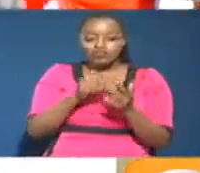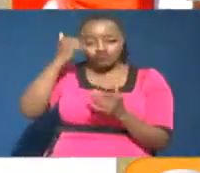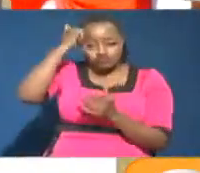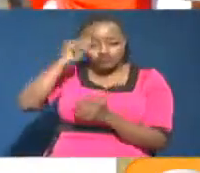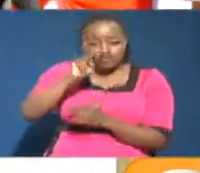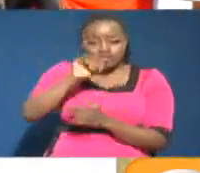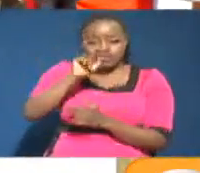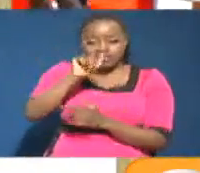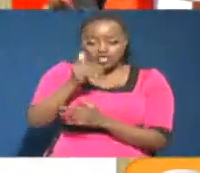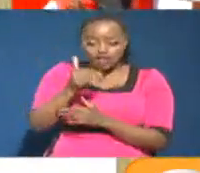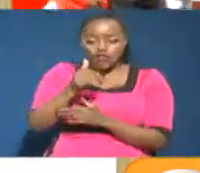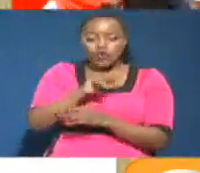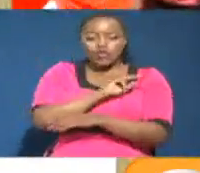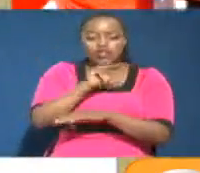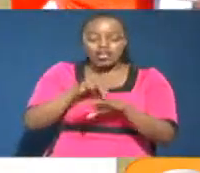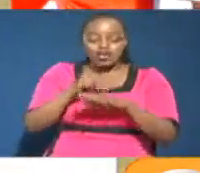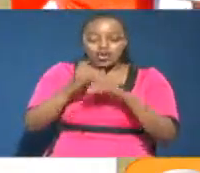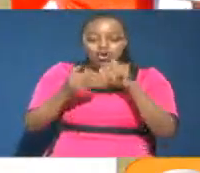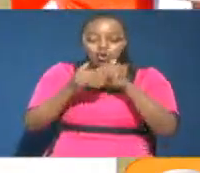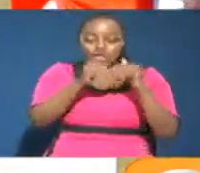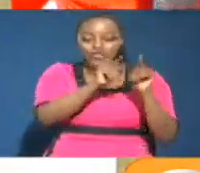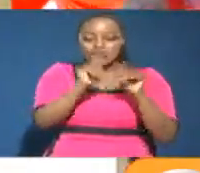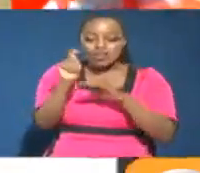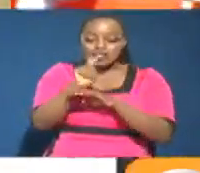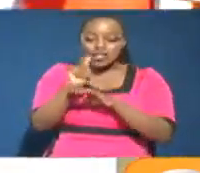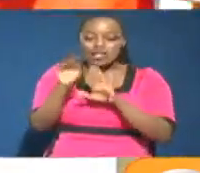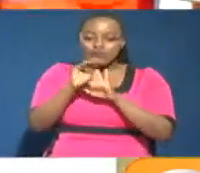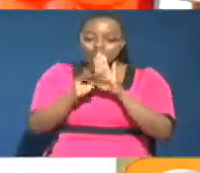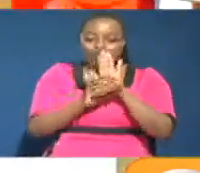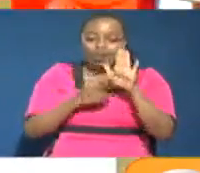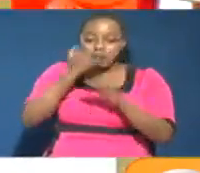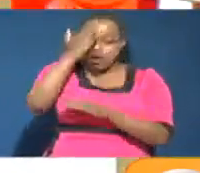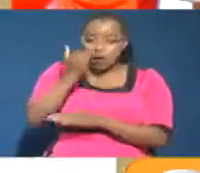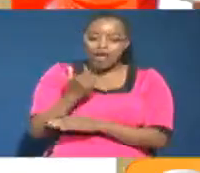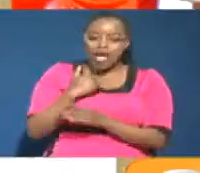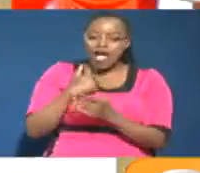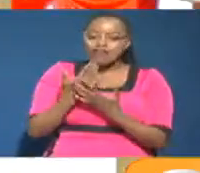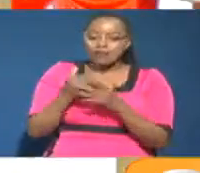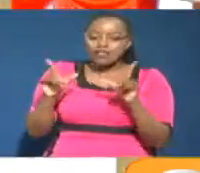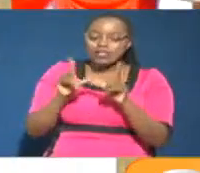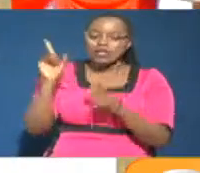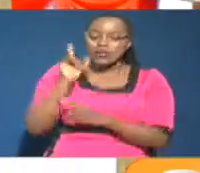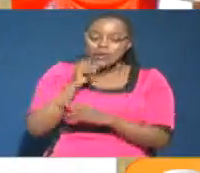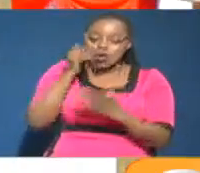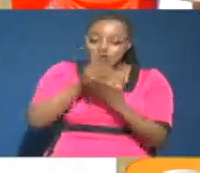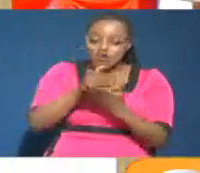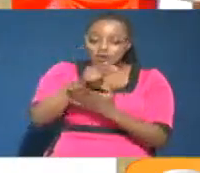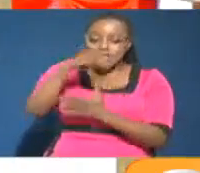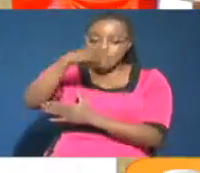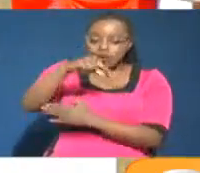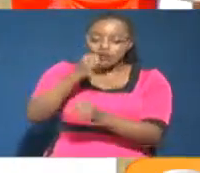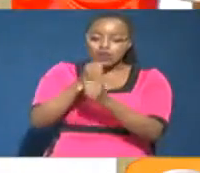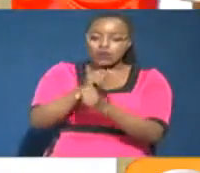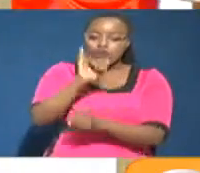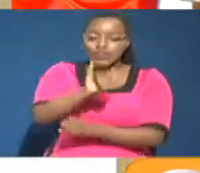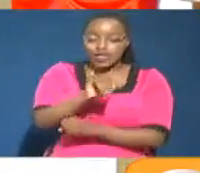or National Construction Authority, go through a training program so that they are certified, that they are qualified to do